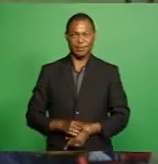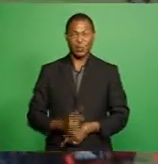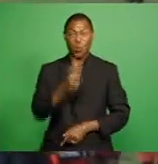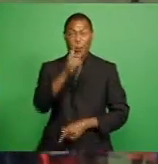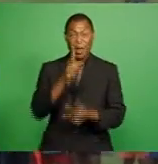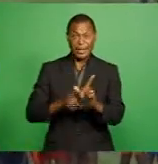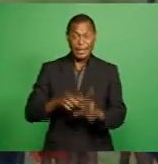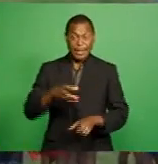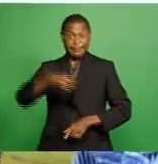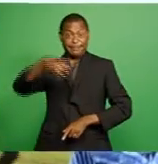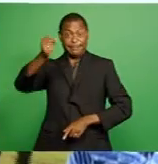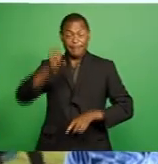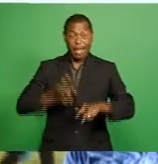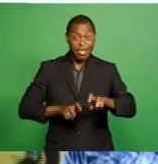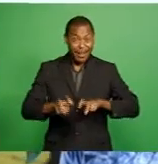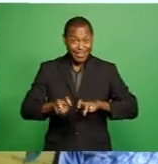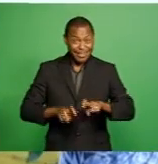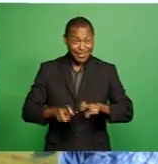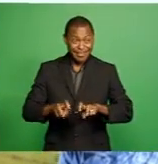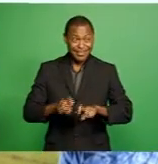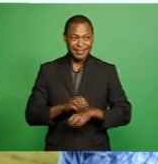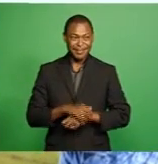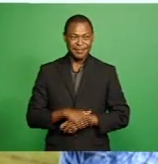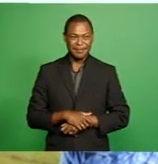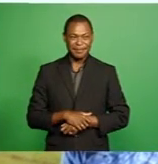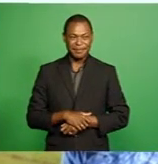from athletics,